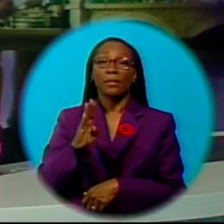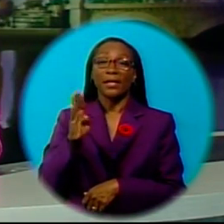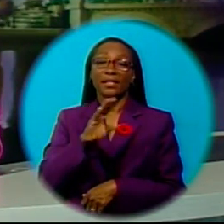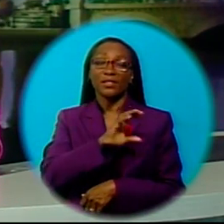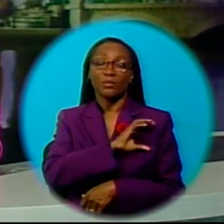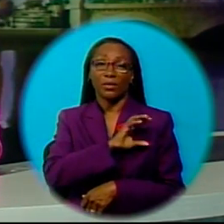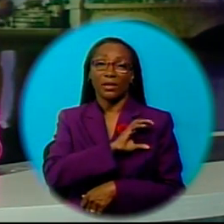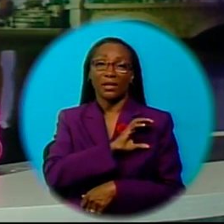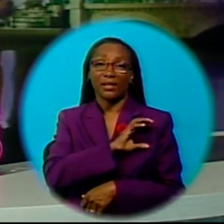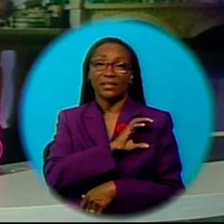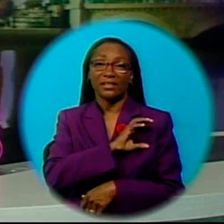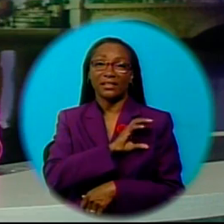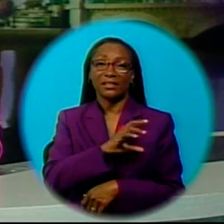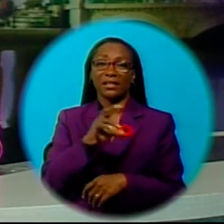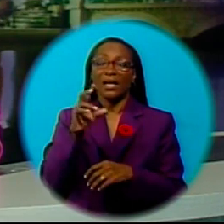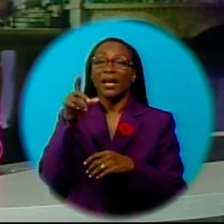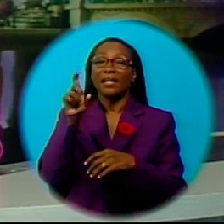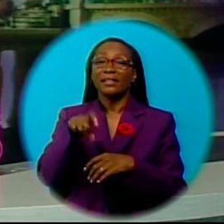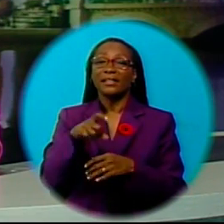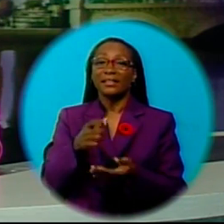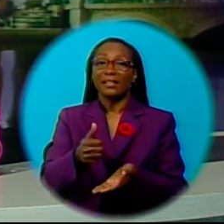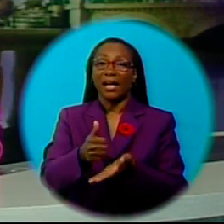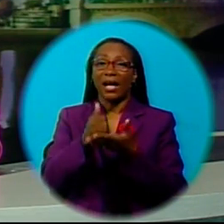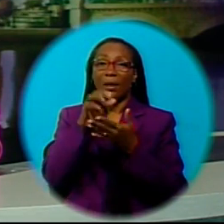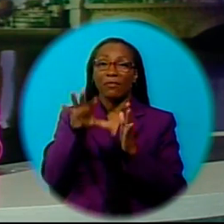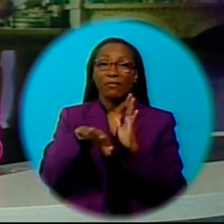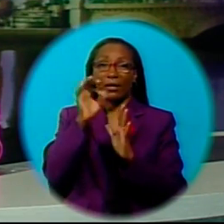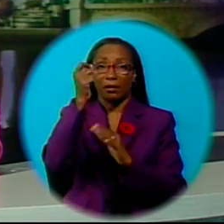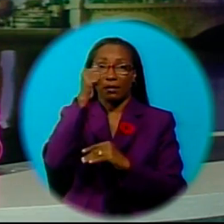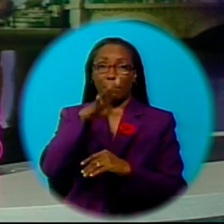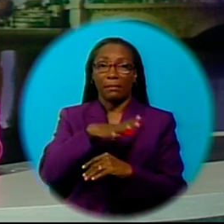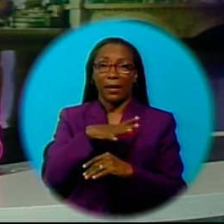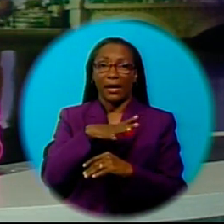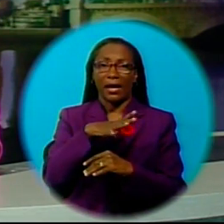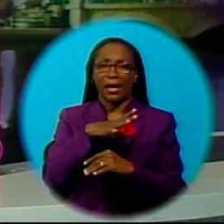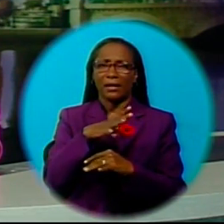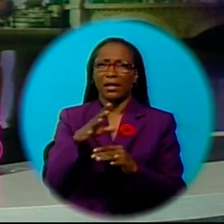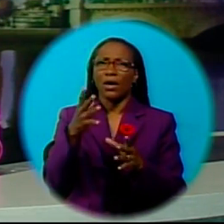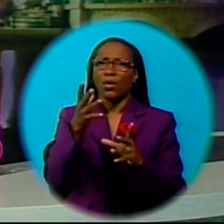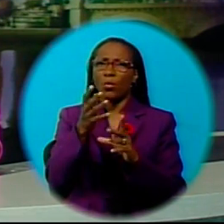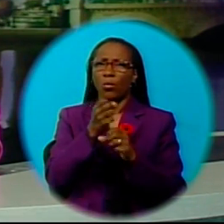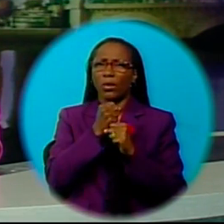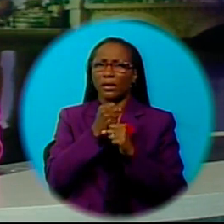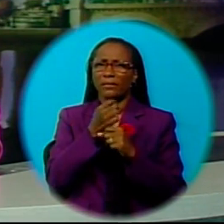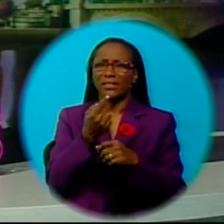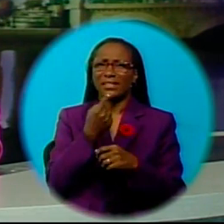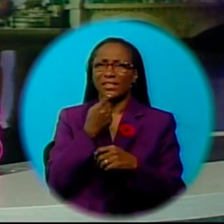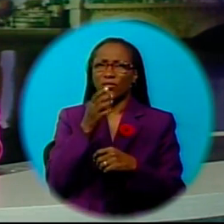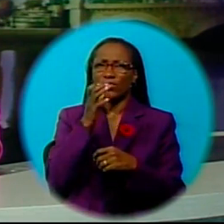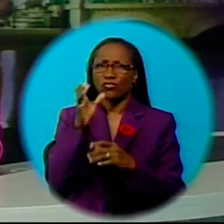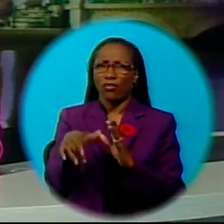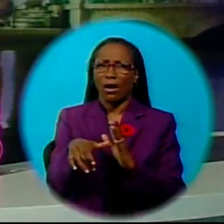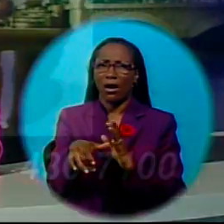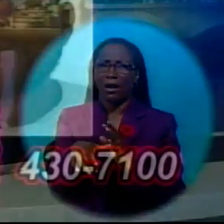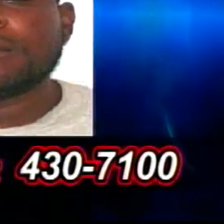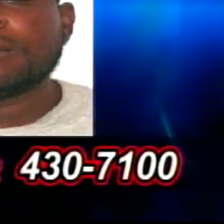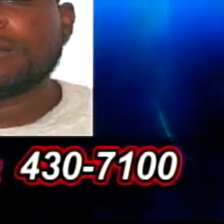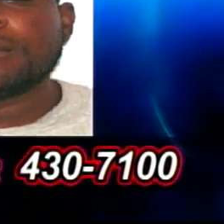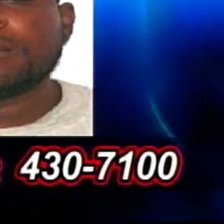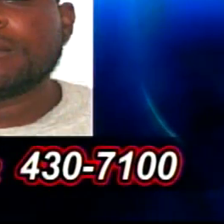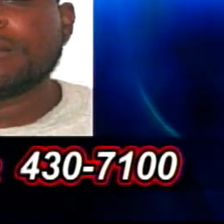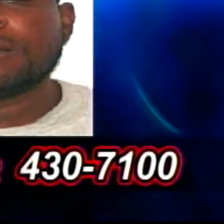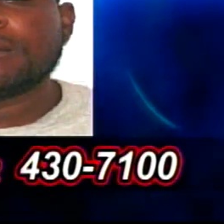Force requires the public to help them find a man wanted in connection with several serious criminal matters. He is